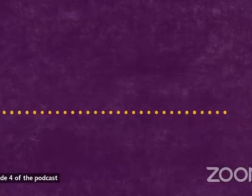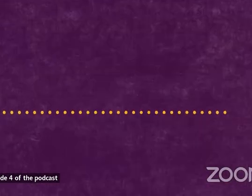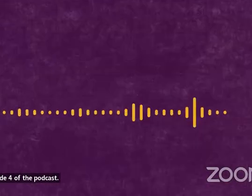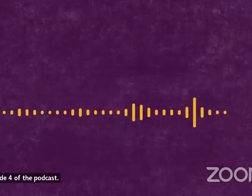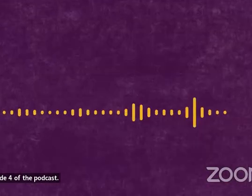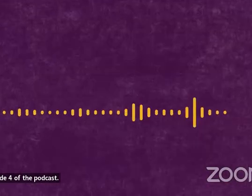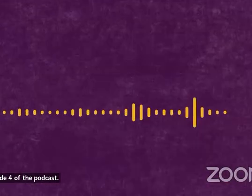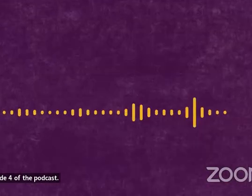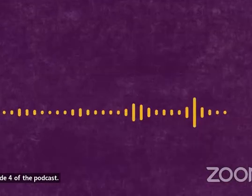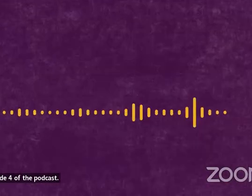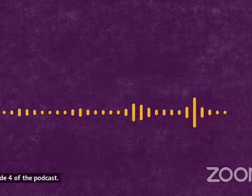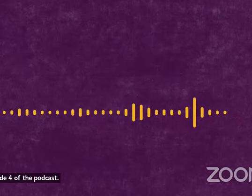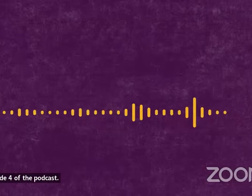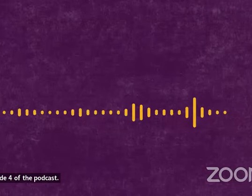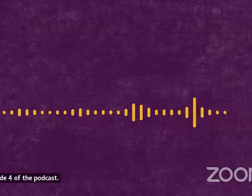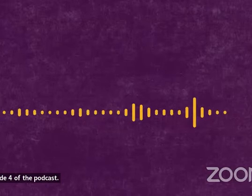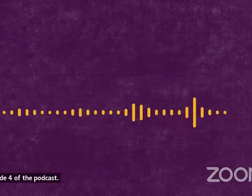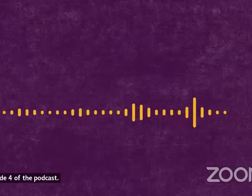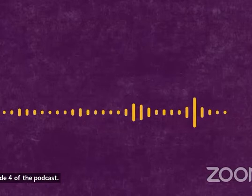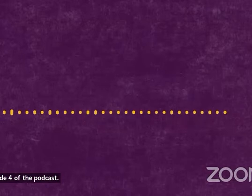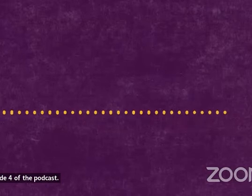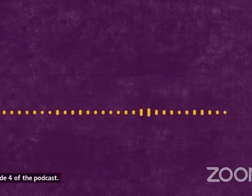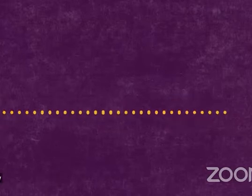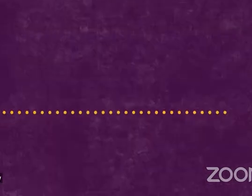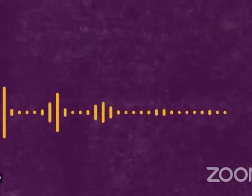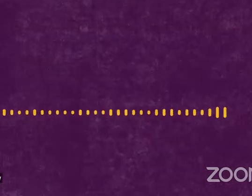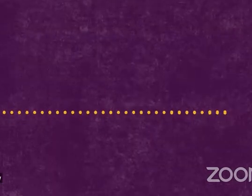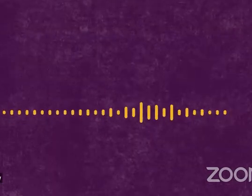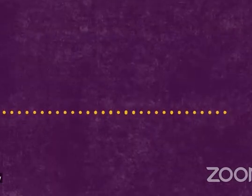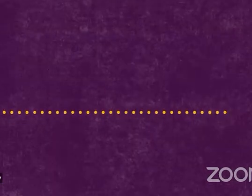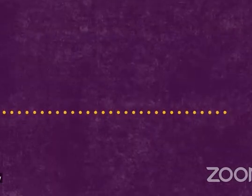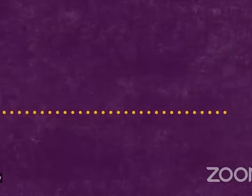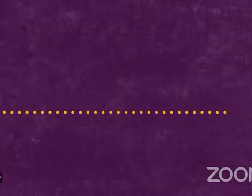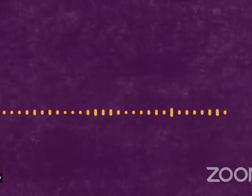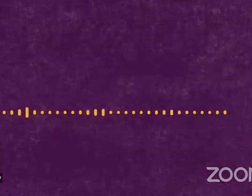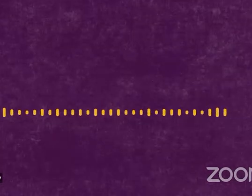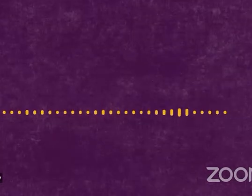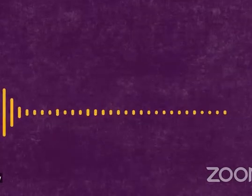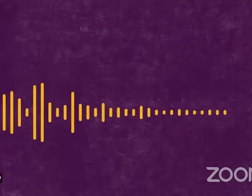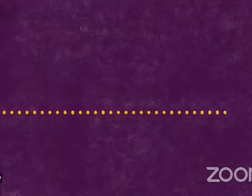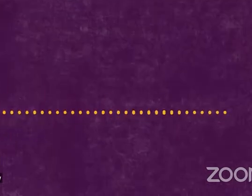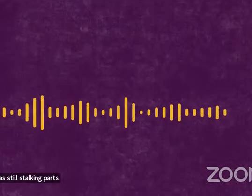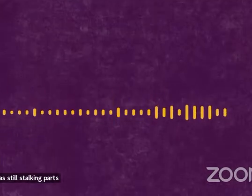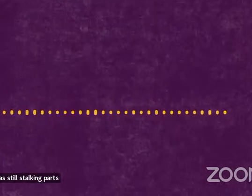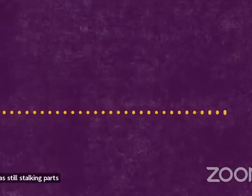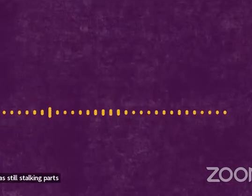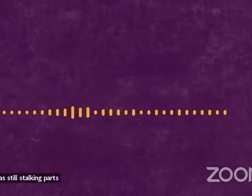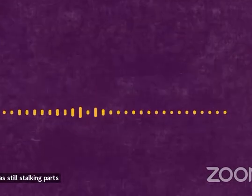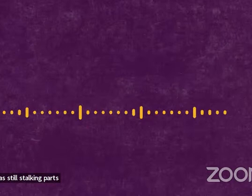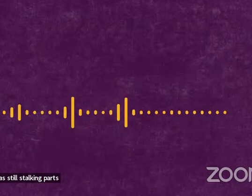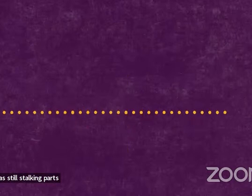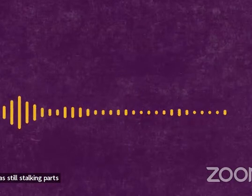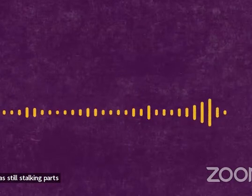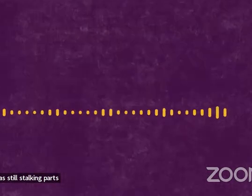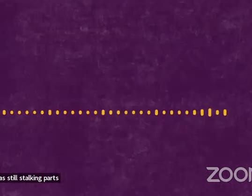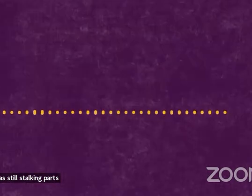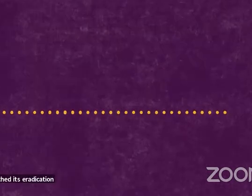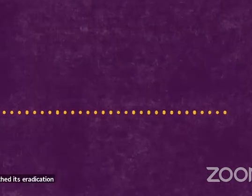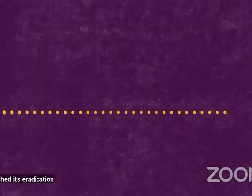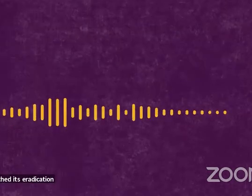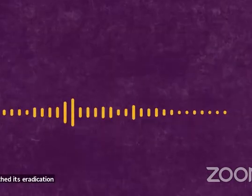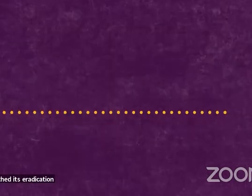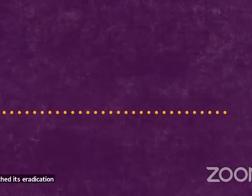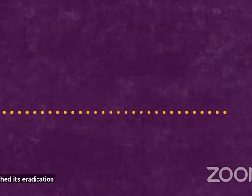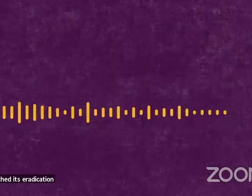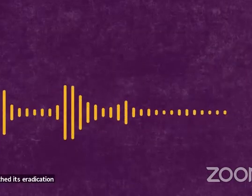in the early 1970s smallpox was still stalking parts of South Asia India had launched its eradication program more